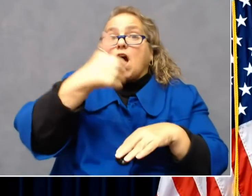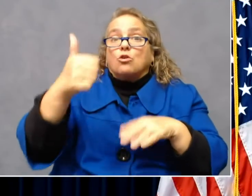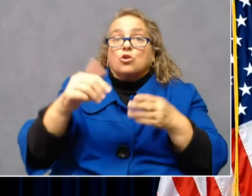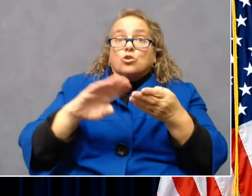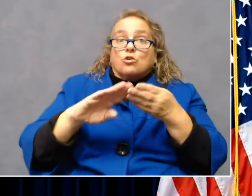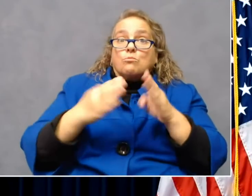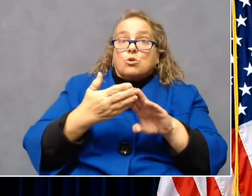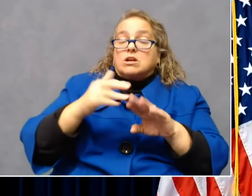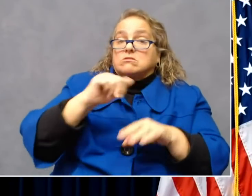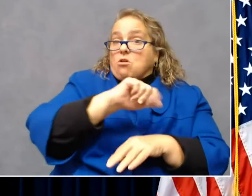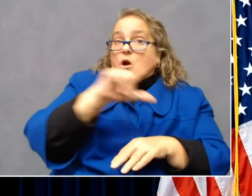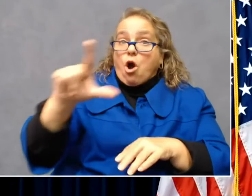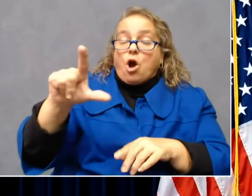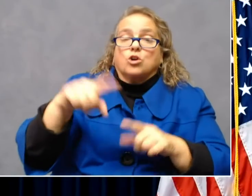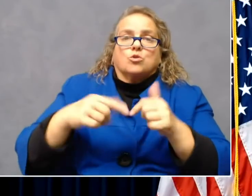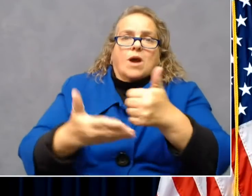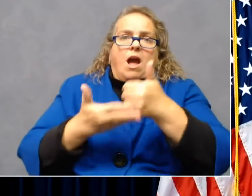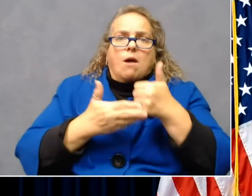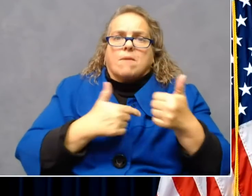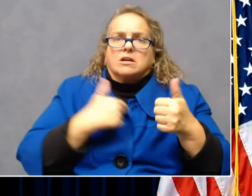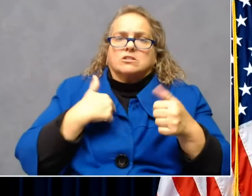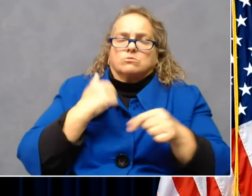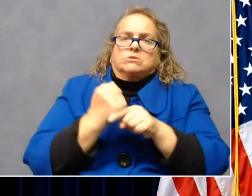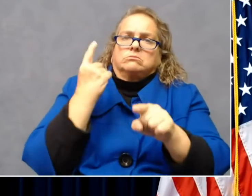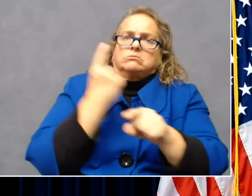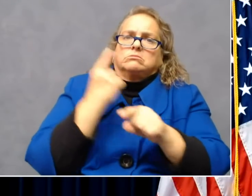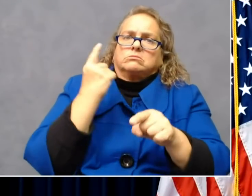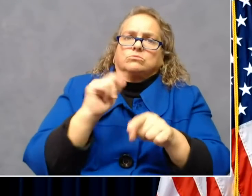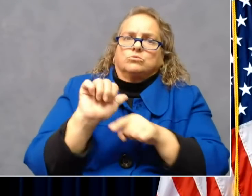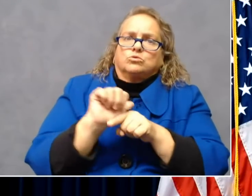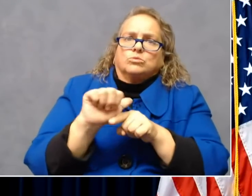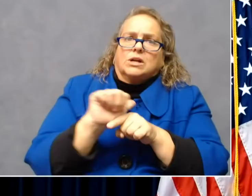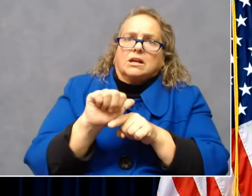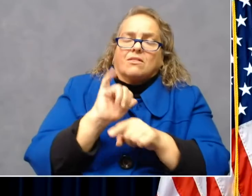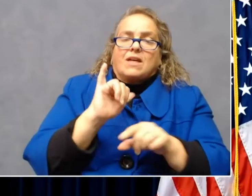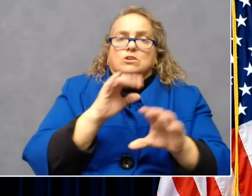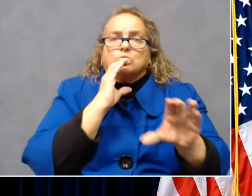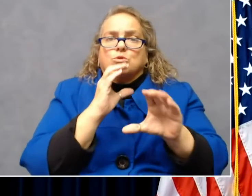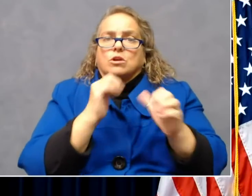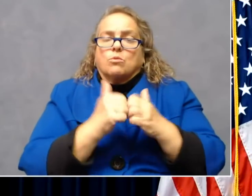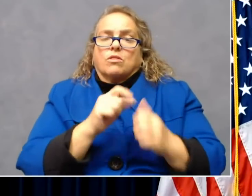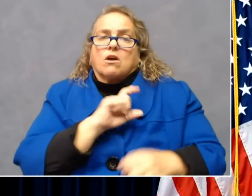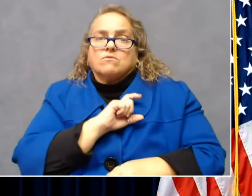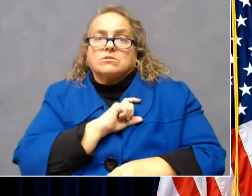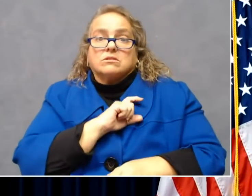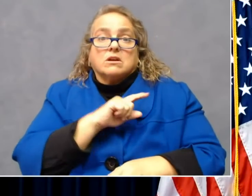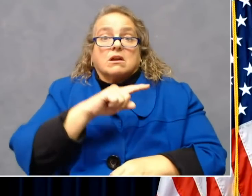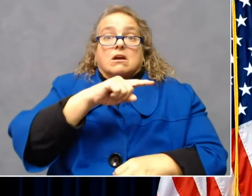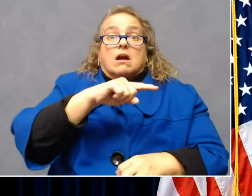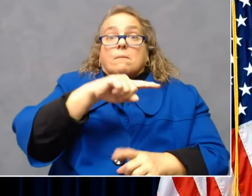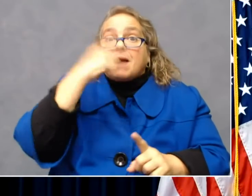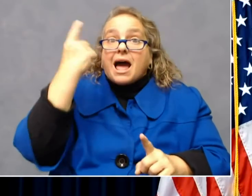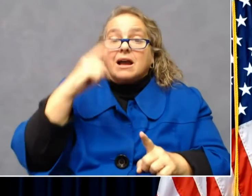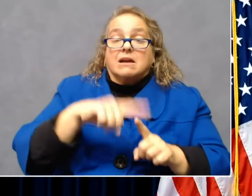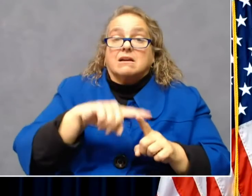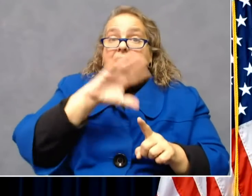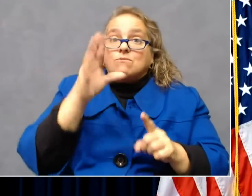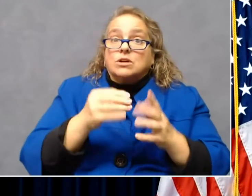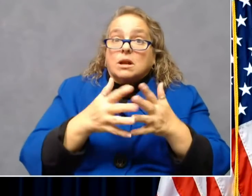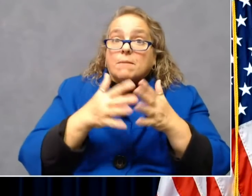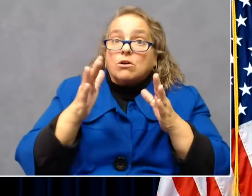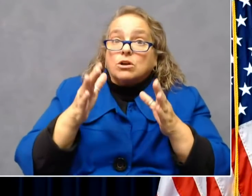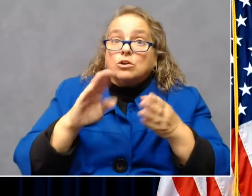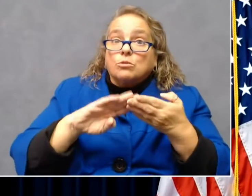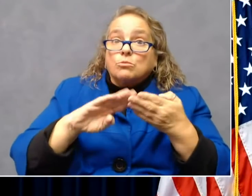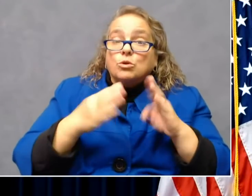are communicating with law enforcement, our Black and African American communities, to make sure that the